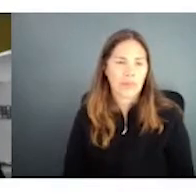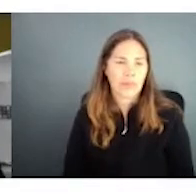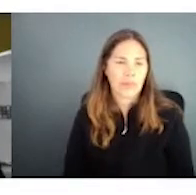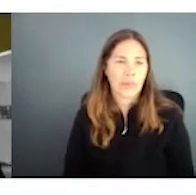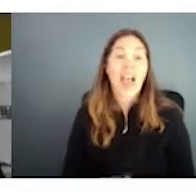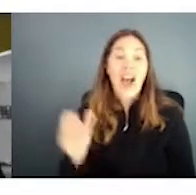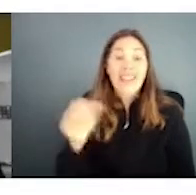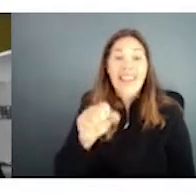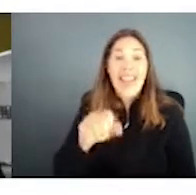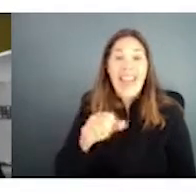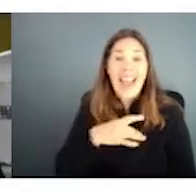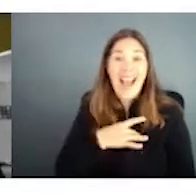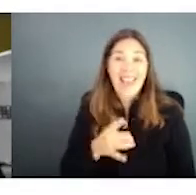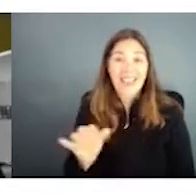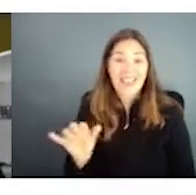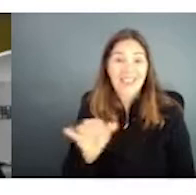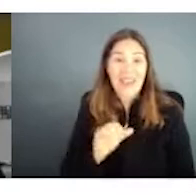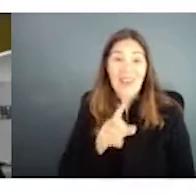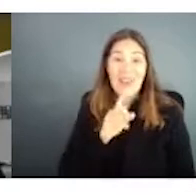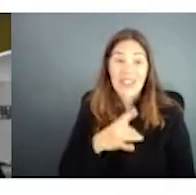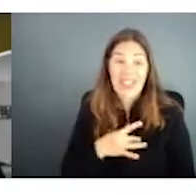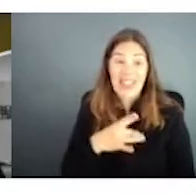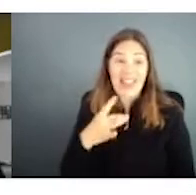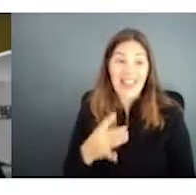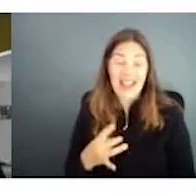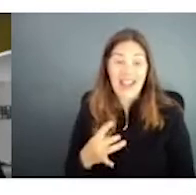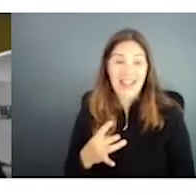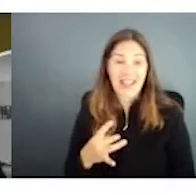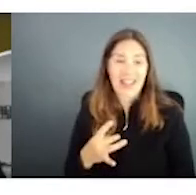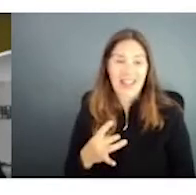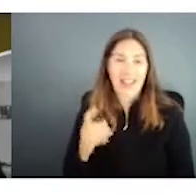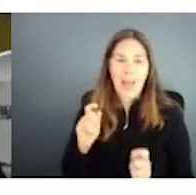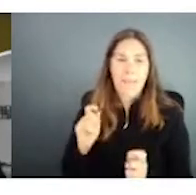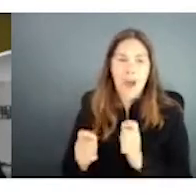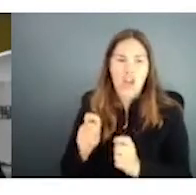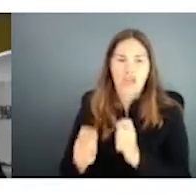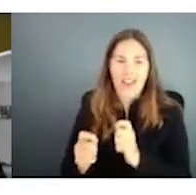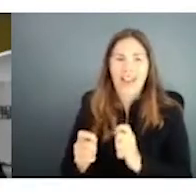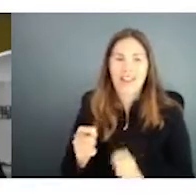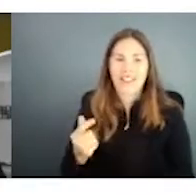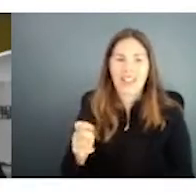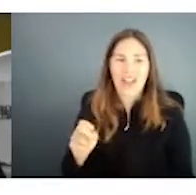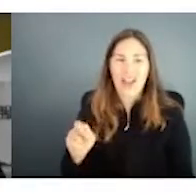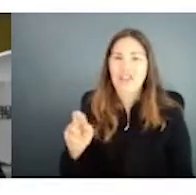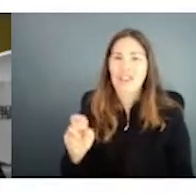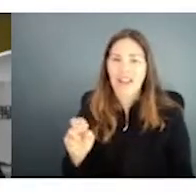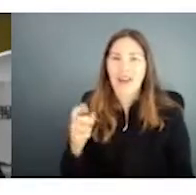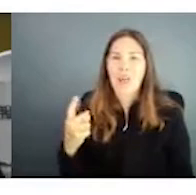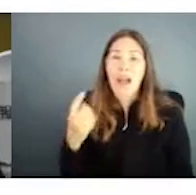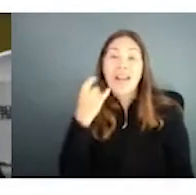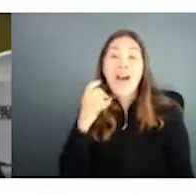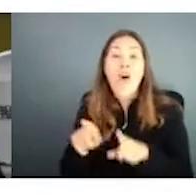Yeah, I like those as well. I really like the modify the genre ones. I also, in a couple